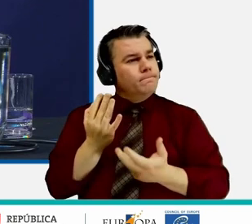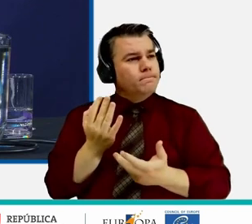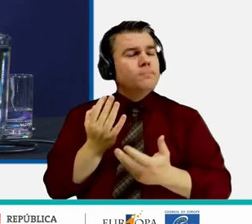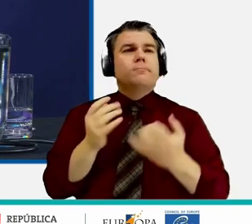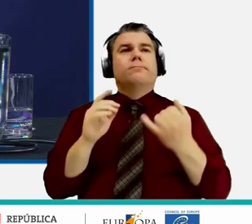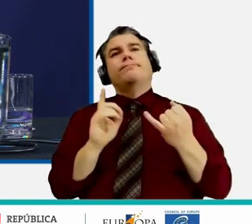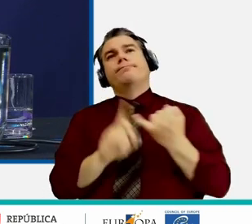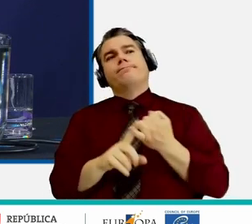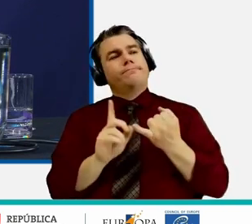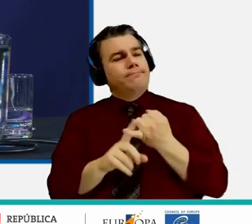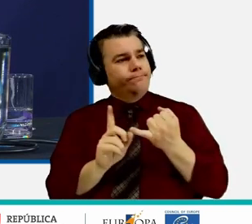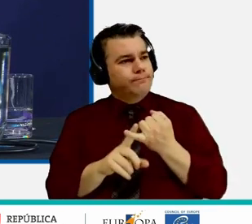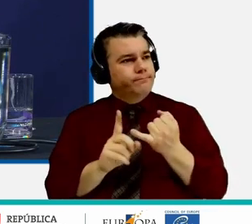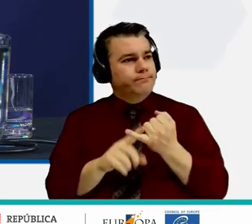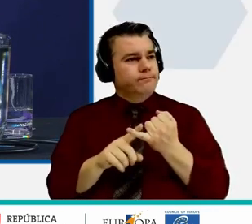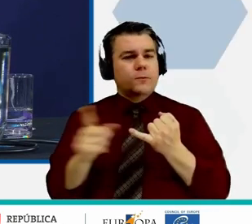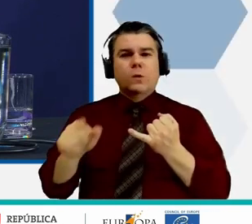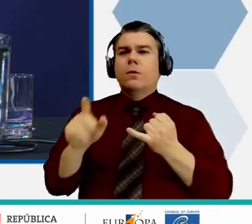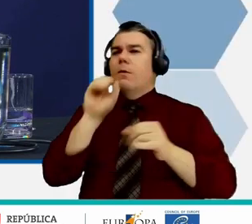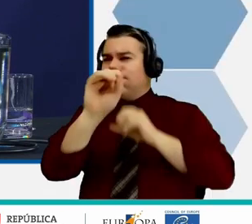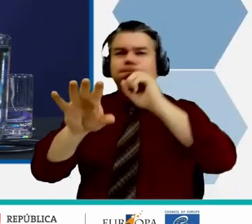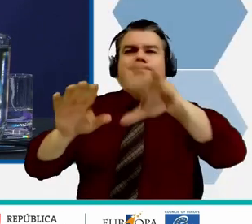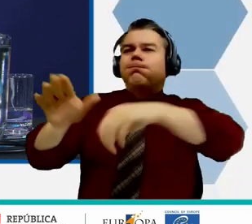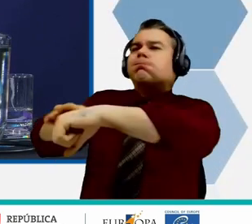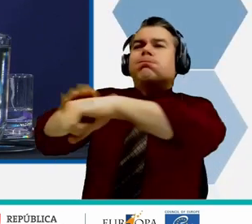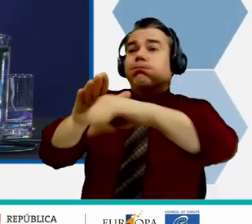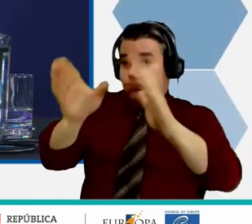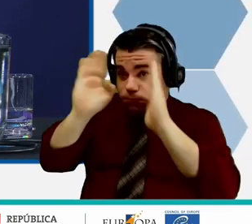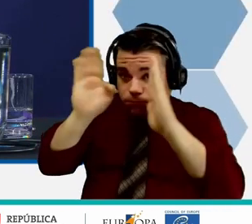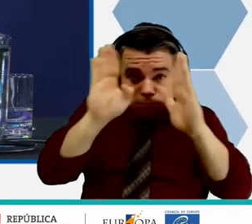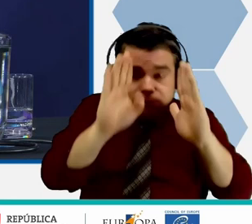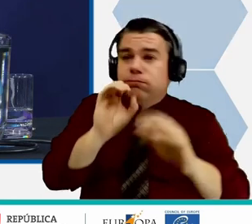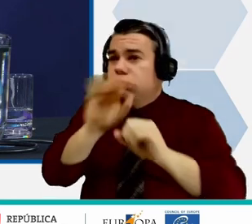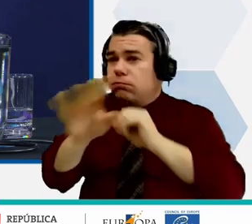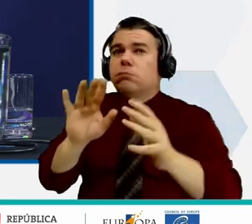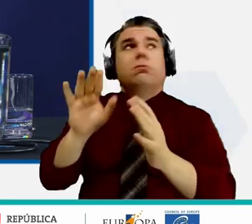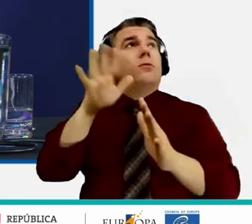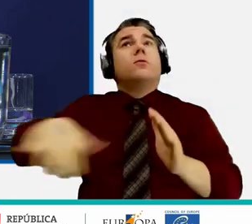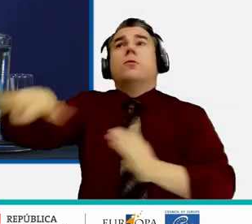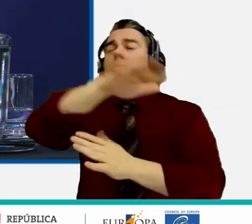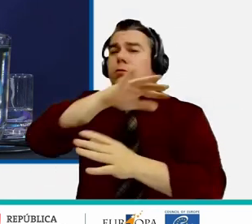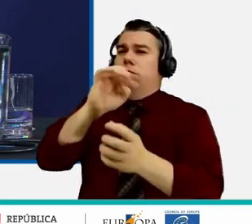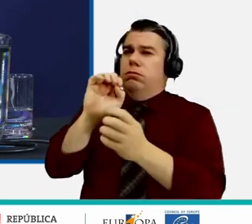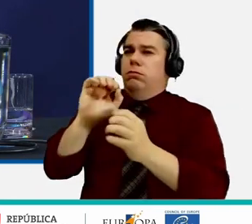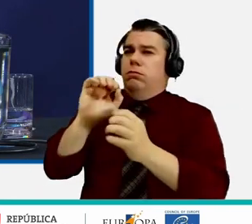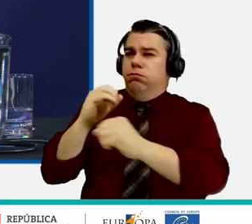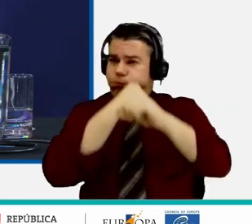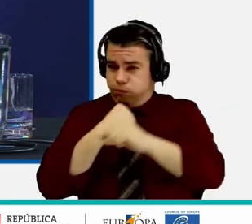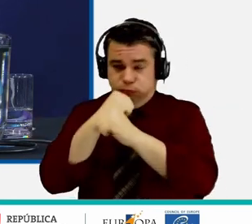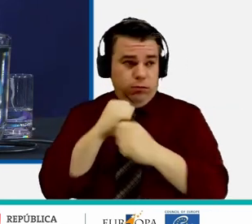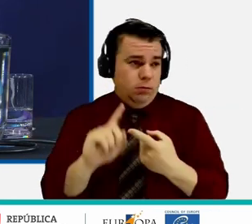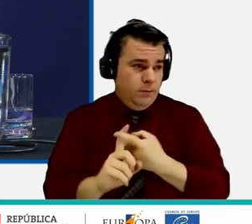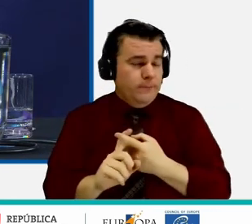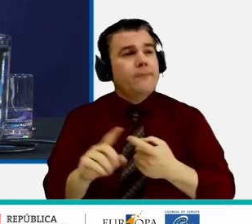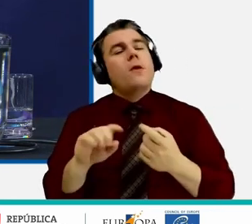to strengthen public awareness of the importance of environmental protection. Then several